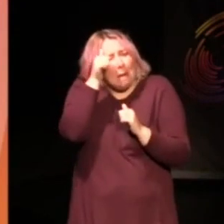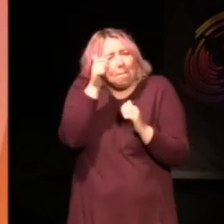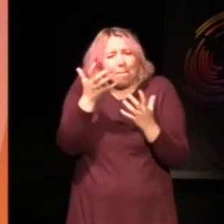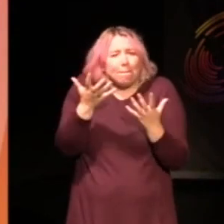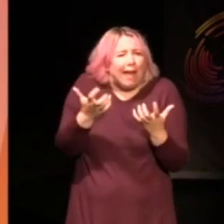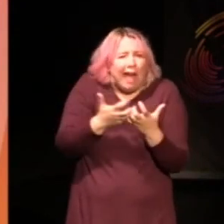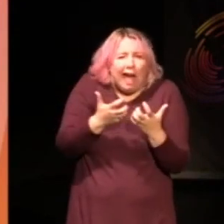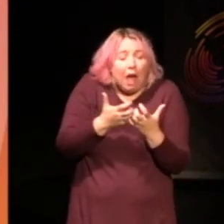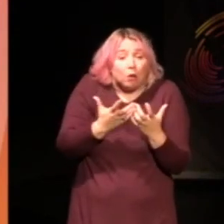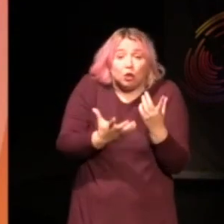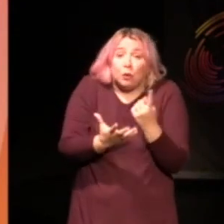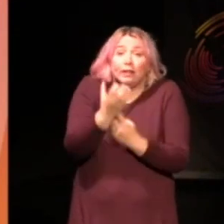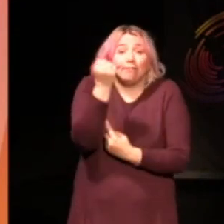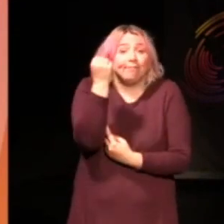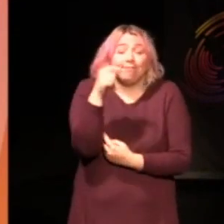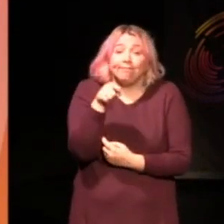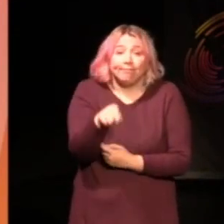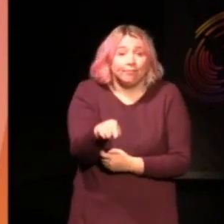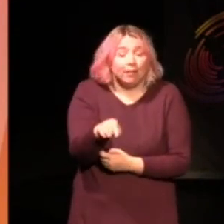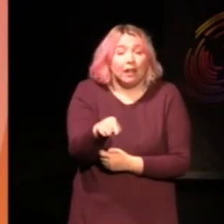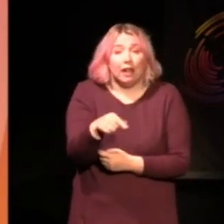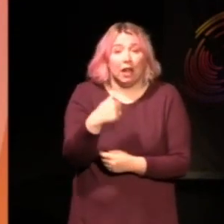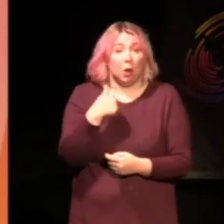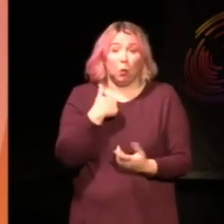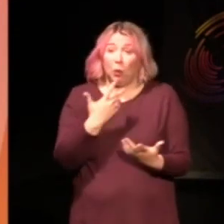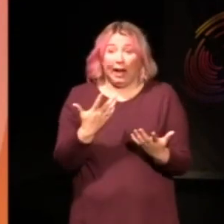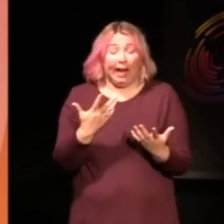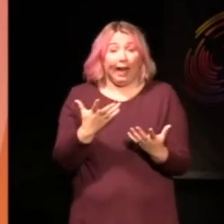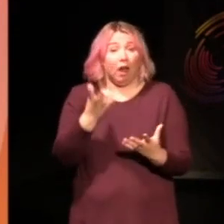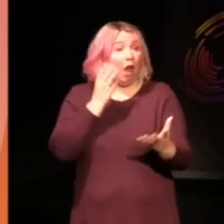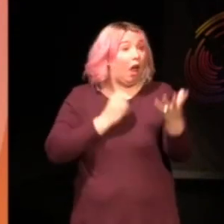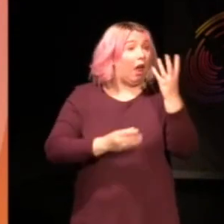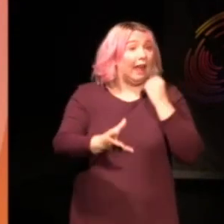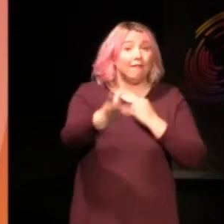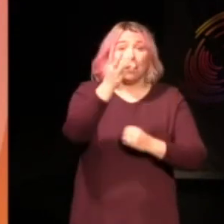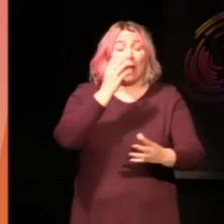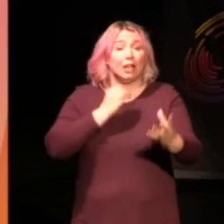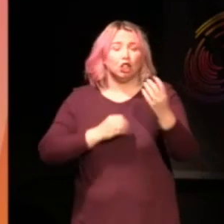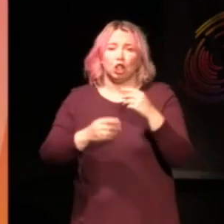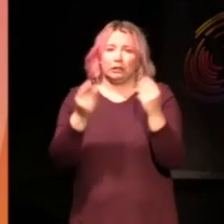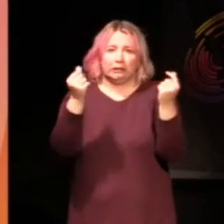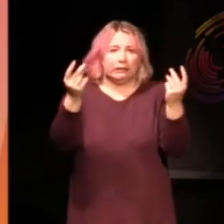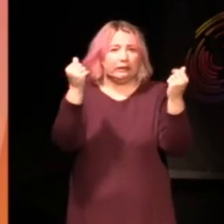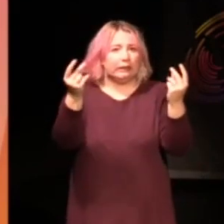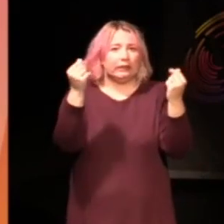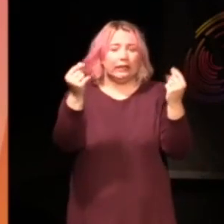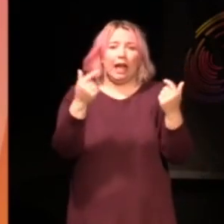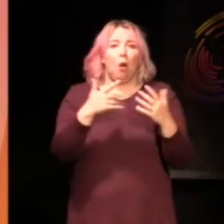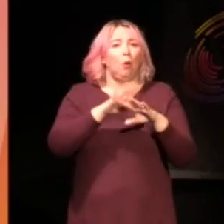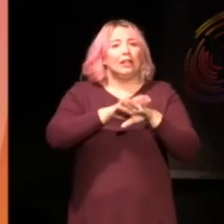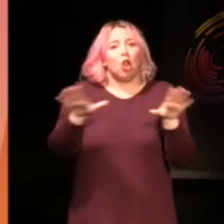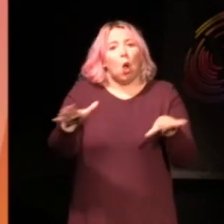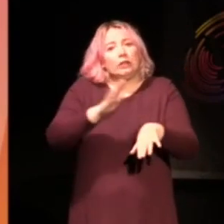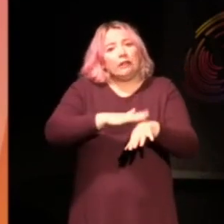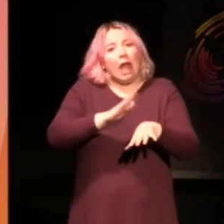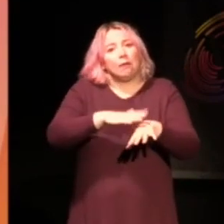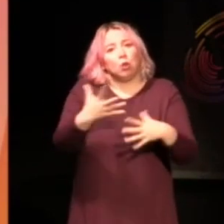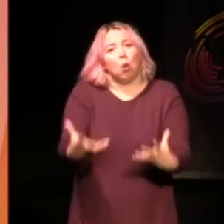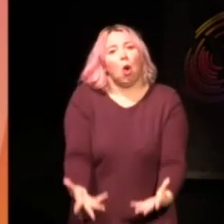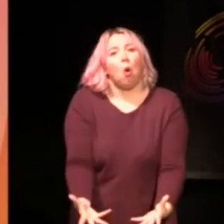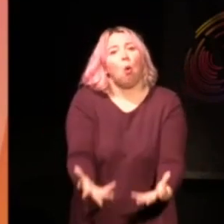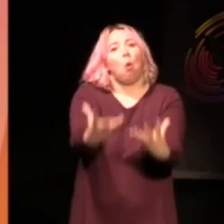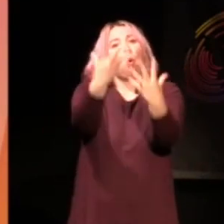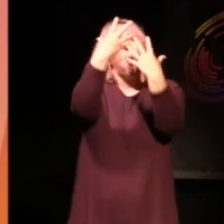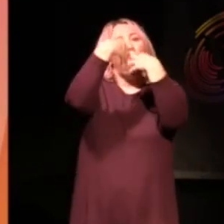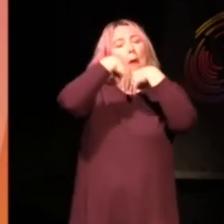just consume, and the next moment we don't even remember it. It's very speedy, we don't absorb it, we have no time to